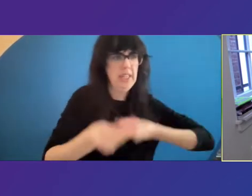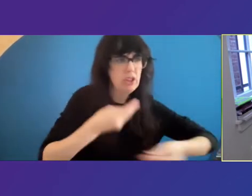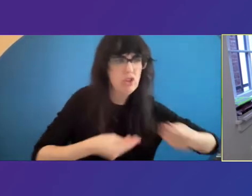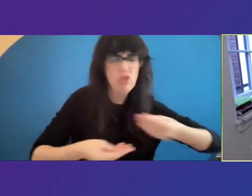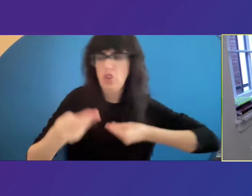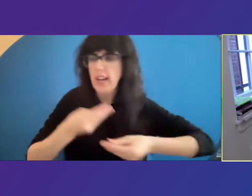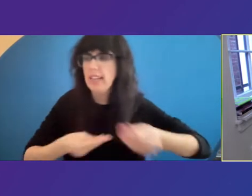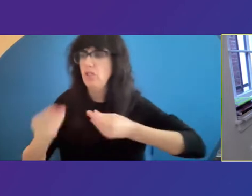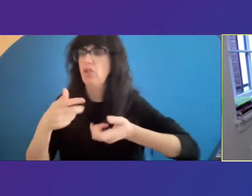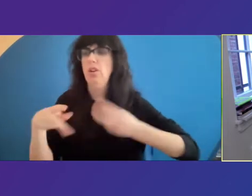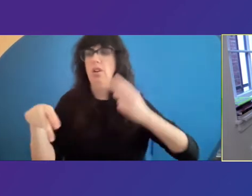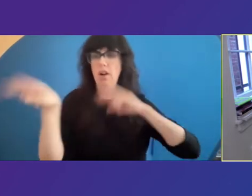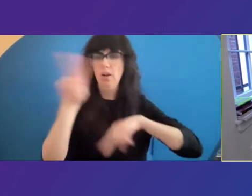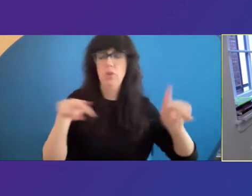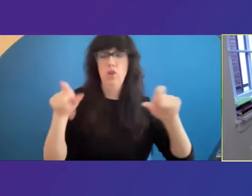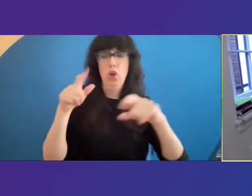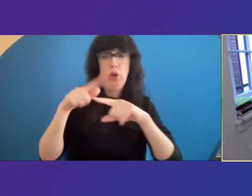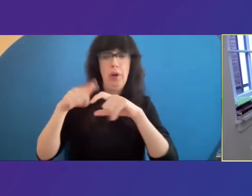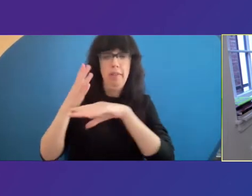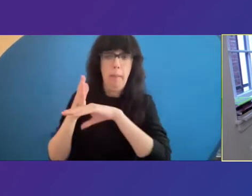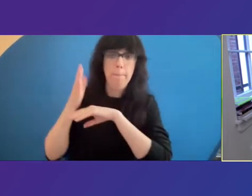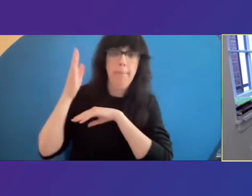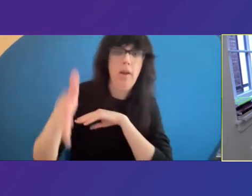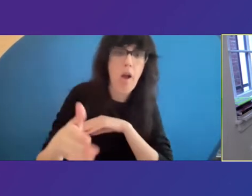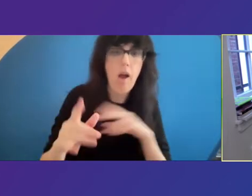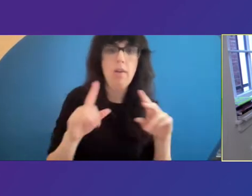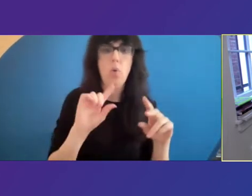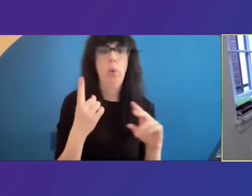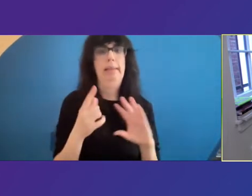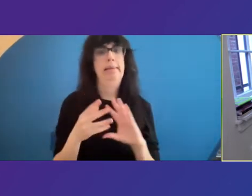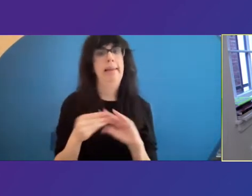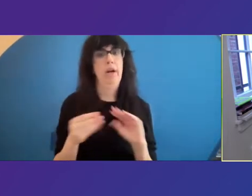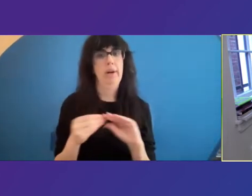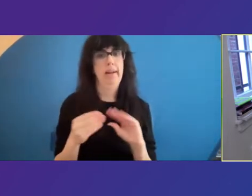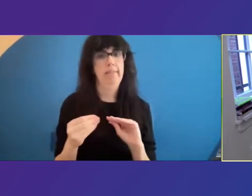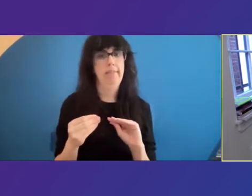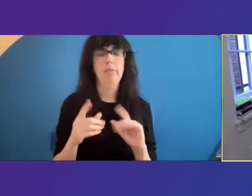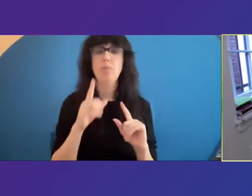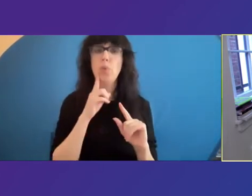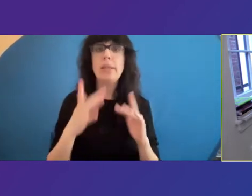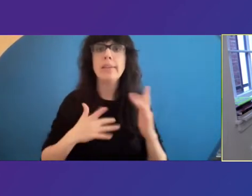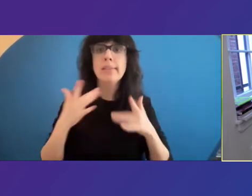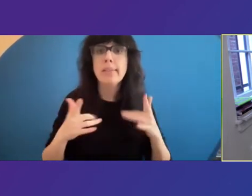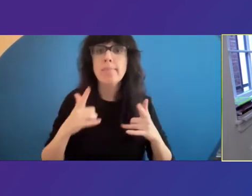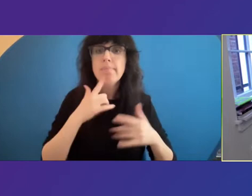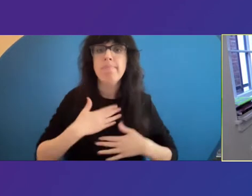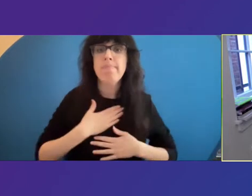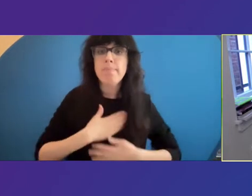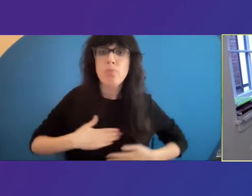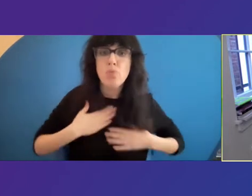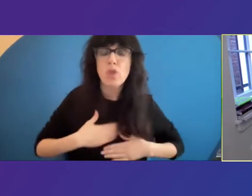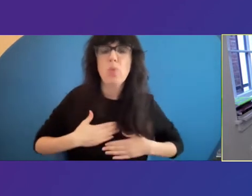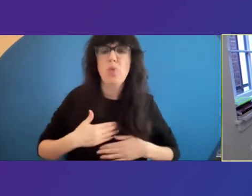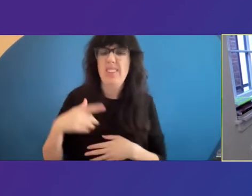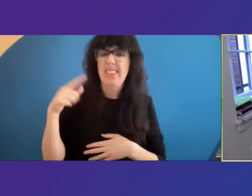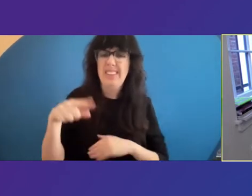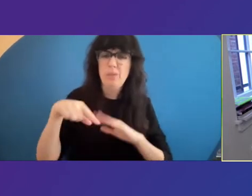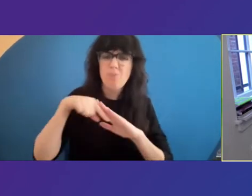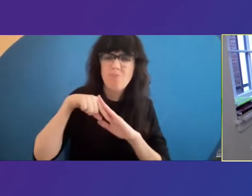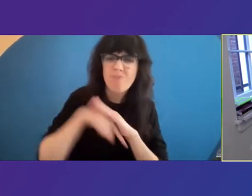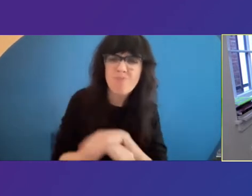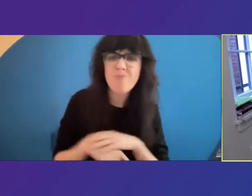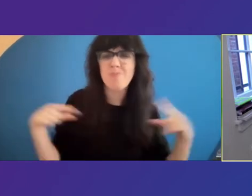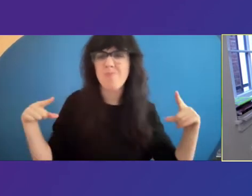manifest beyond narrative. I'm very excited and appreciative that we will be extending this rich,